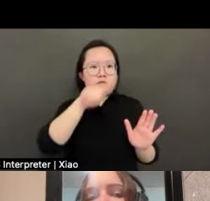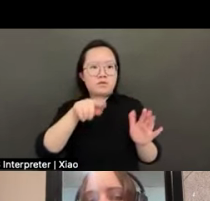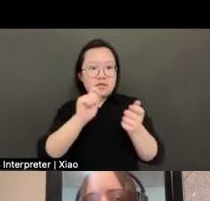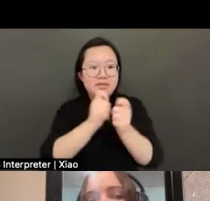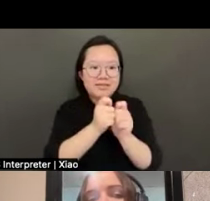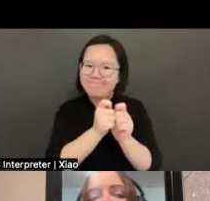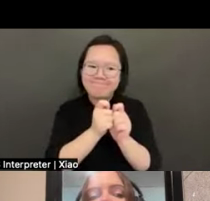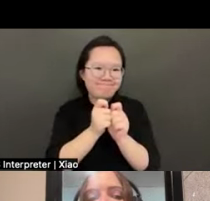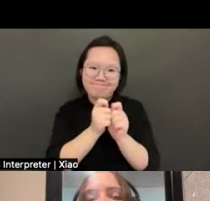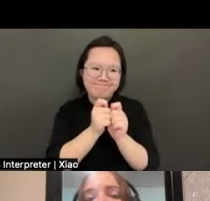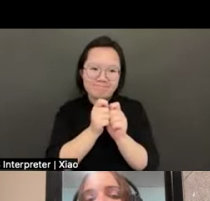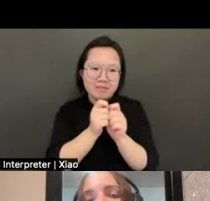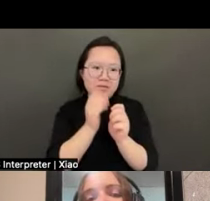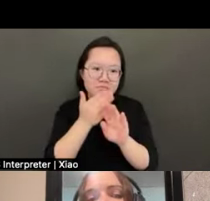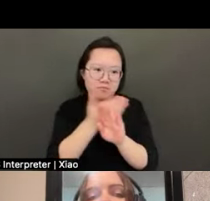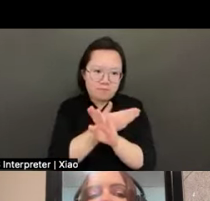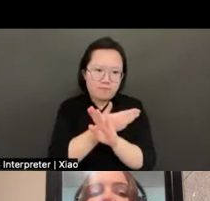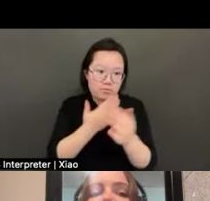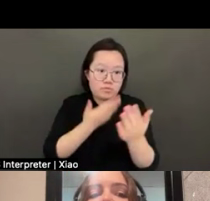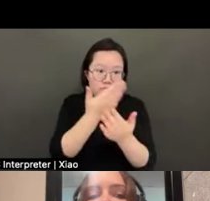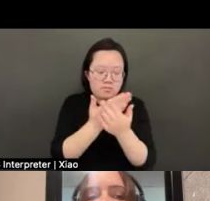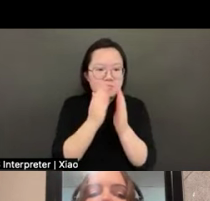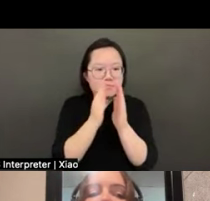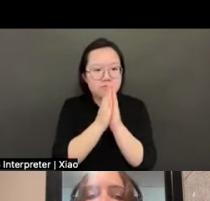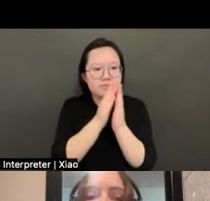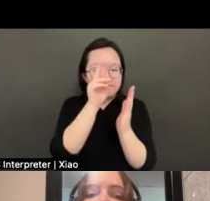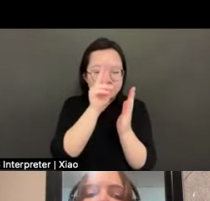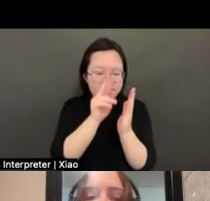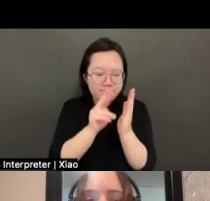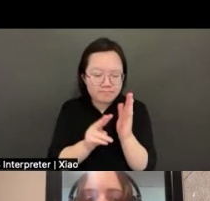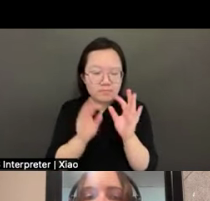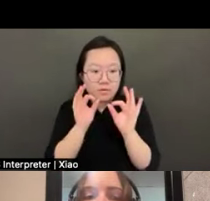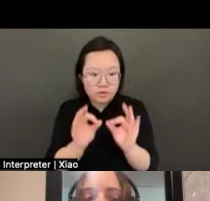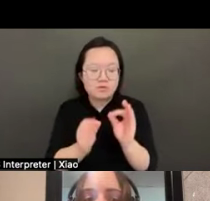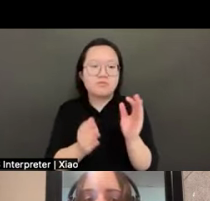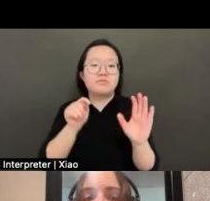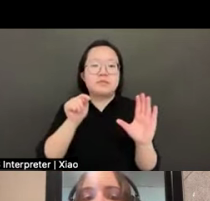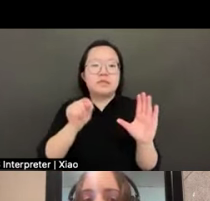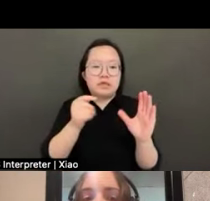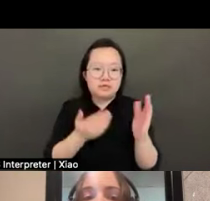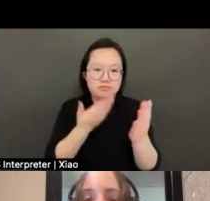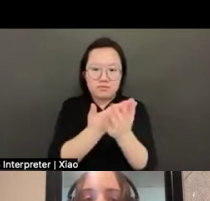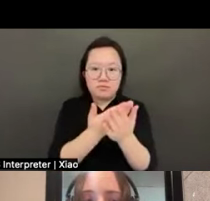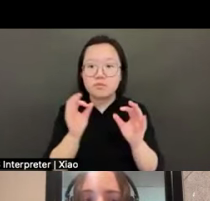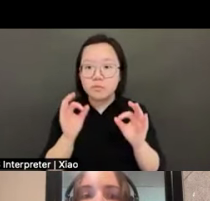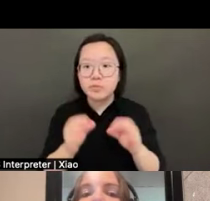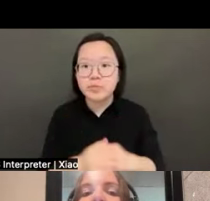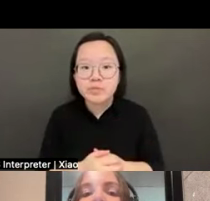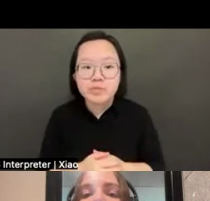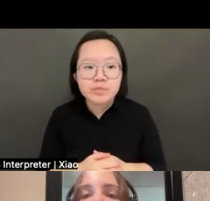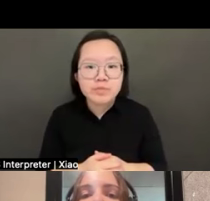the SMART method. So to make sure that your application is specific, measurable, achievable, relevant, and